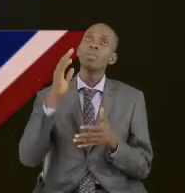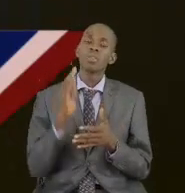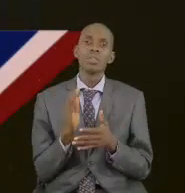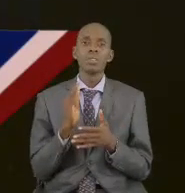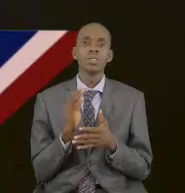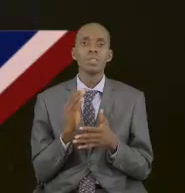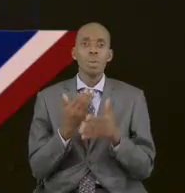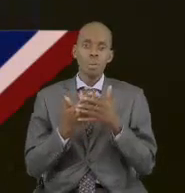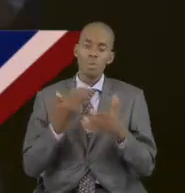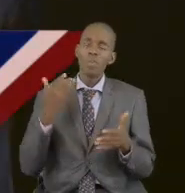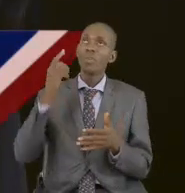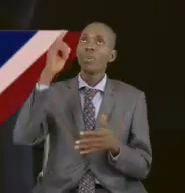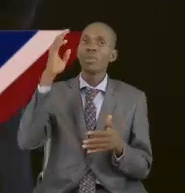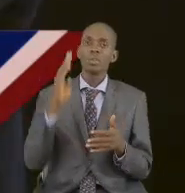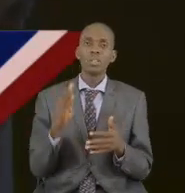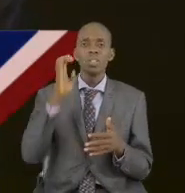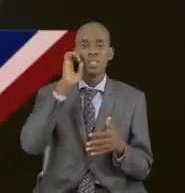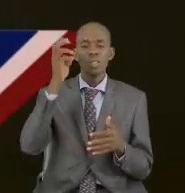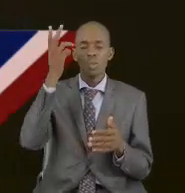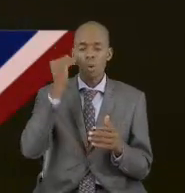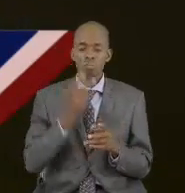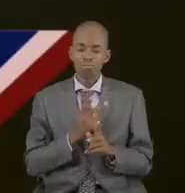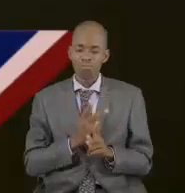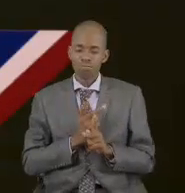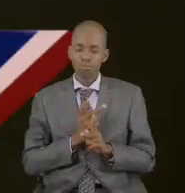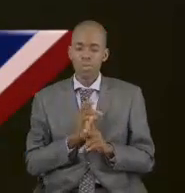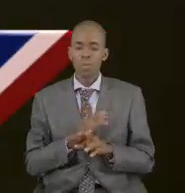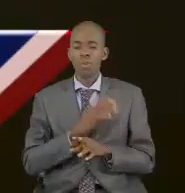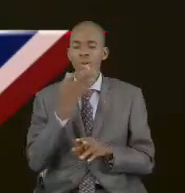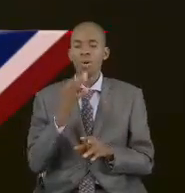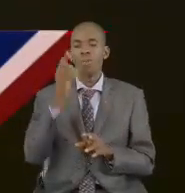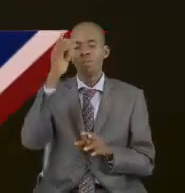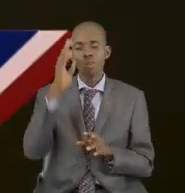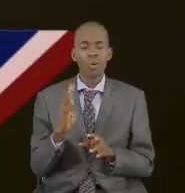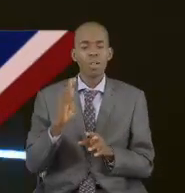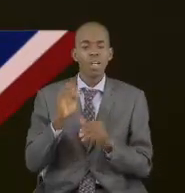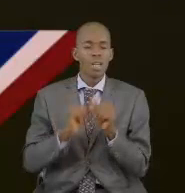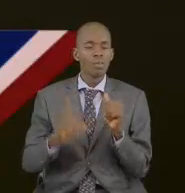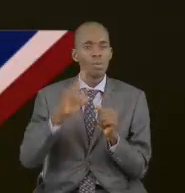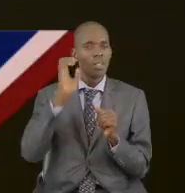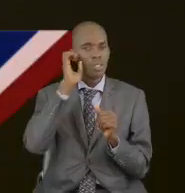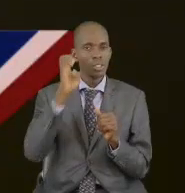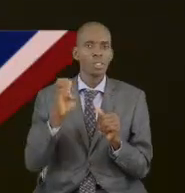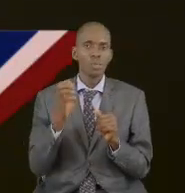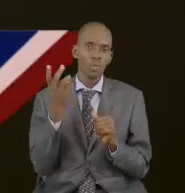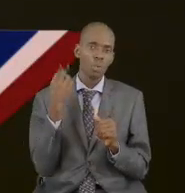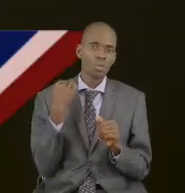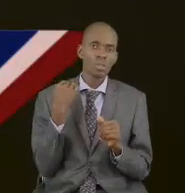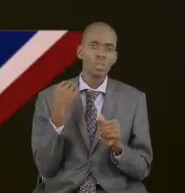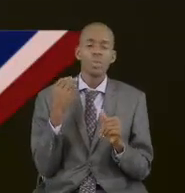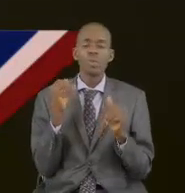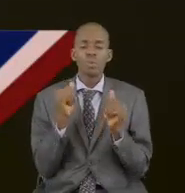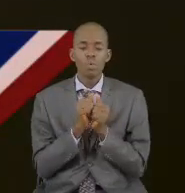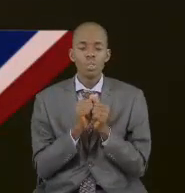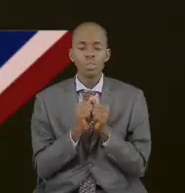before God, he was conscious of God everywhere he was, with